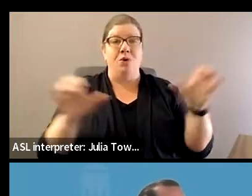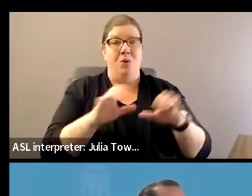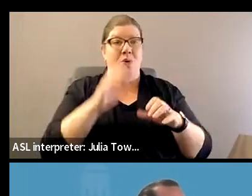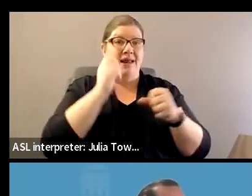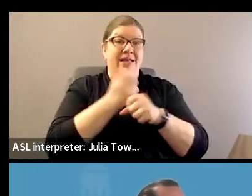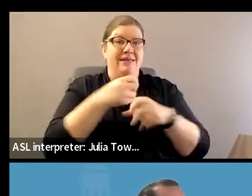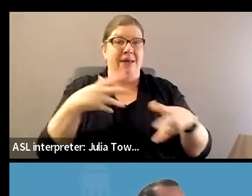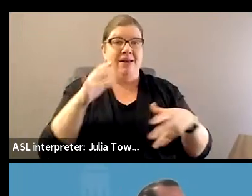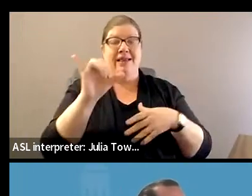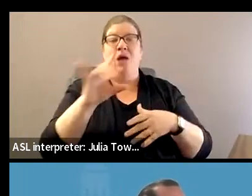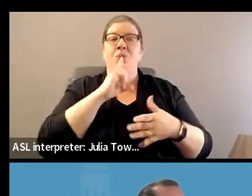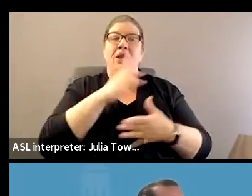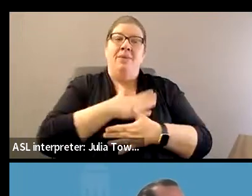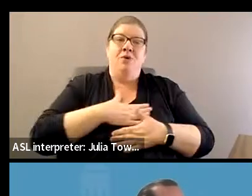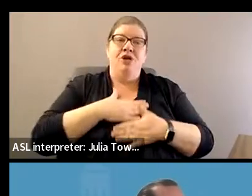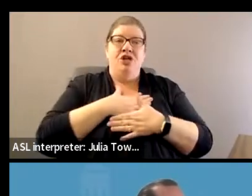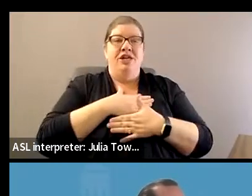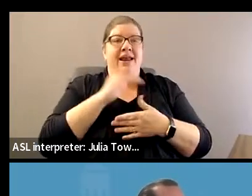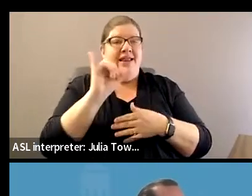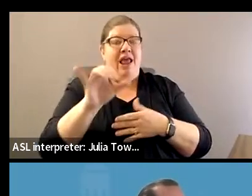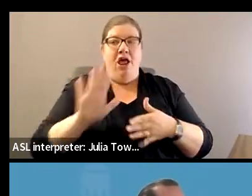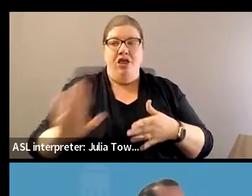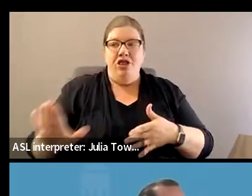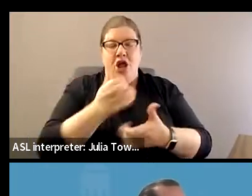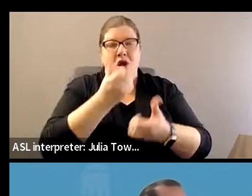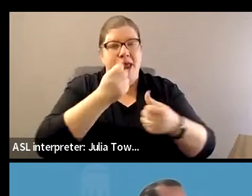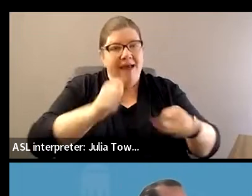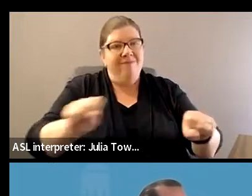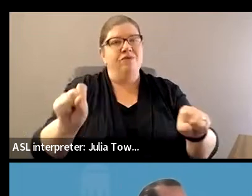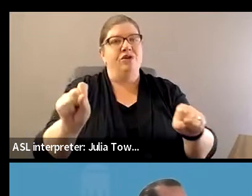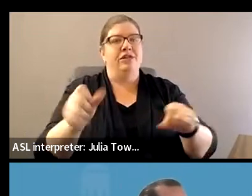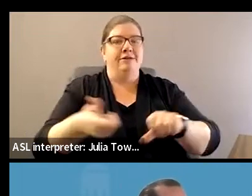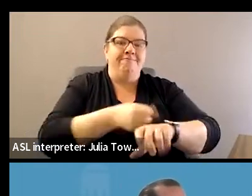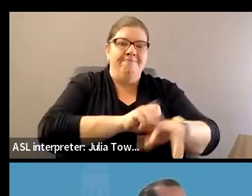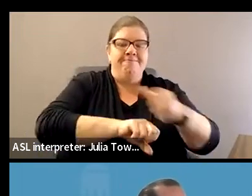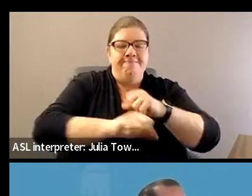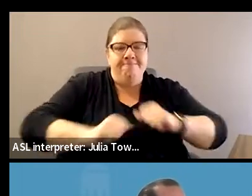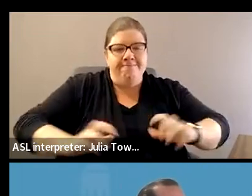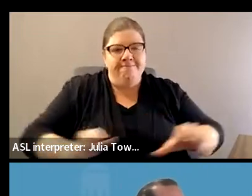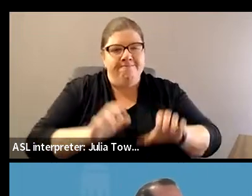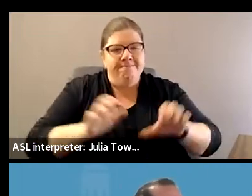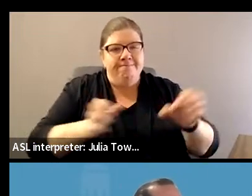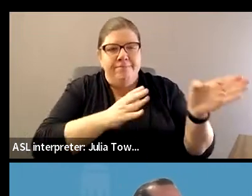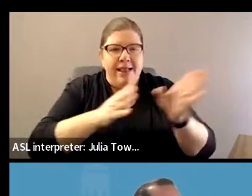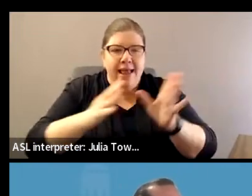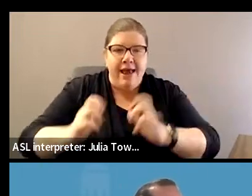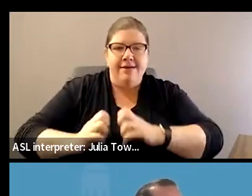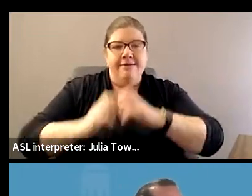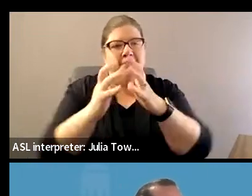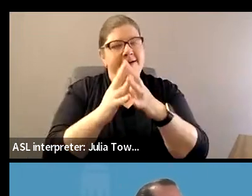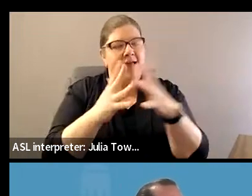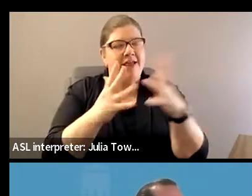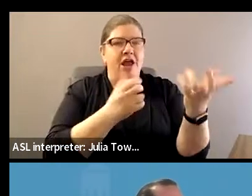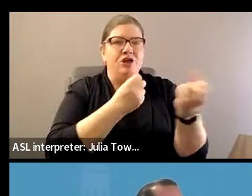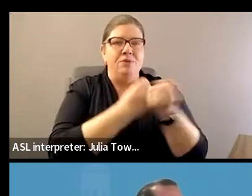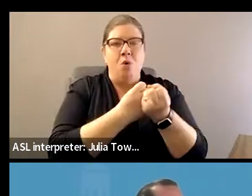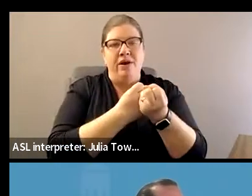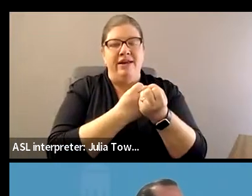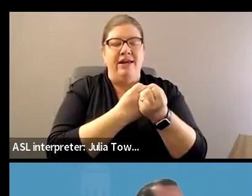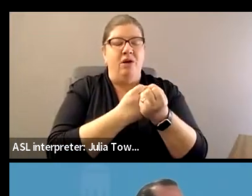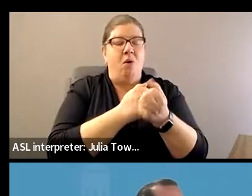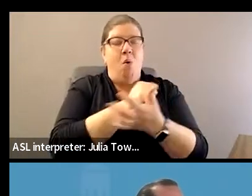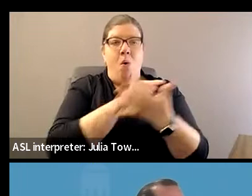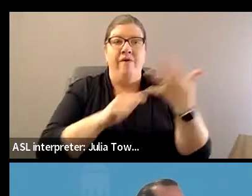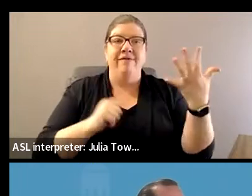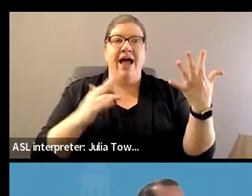on that. So really appreciated their efforts in putting that together and seeing how they're supporting across the 5 high schools.